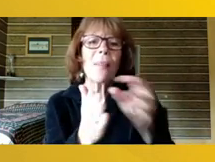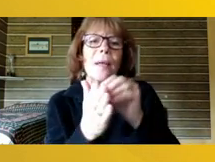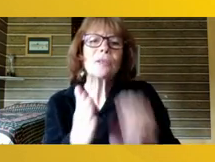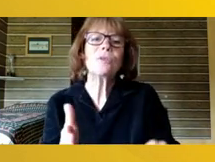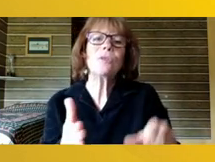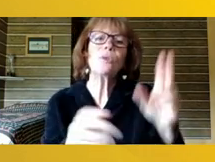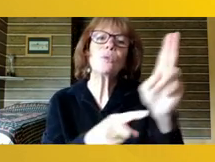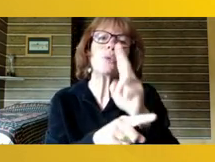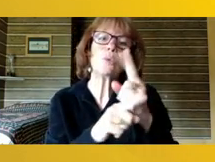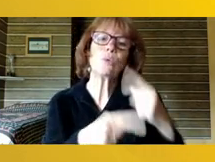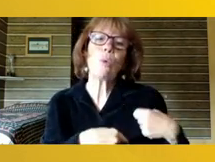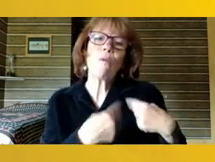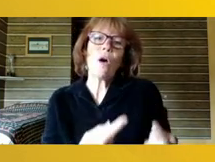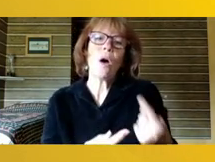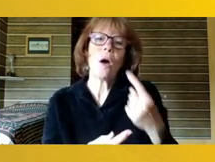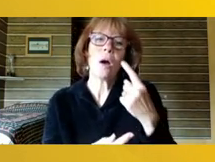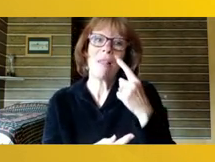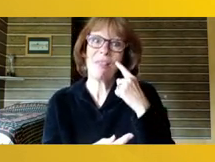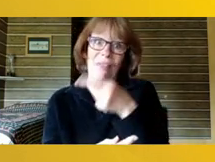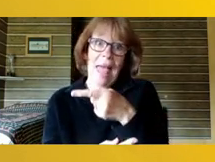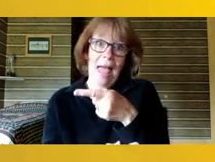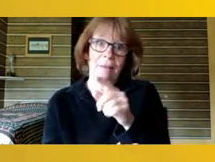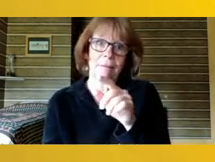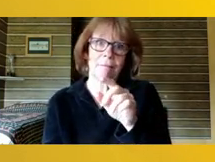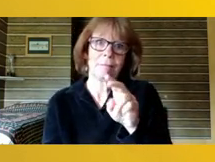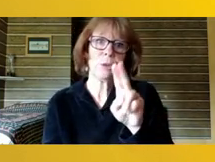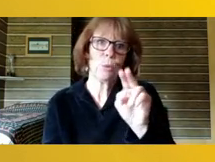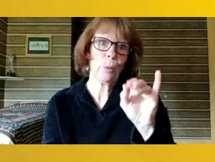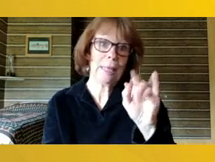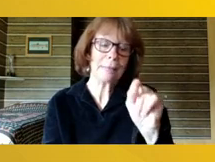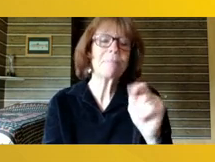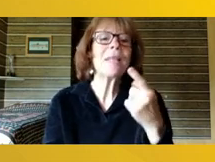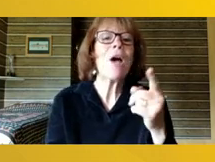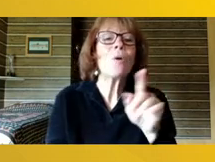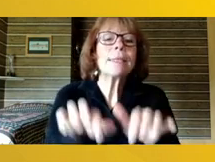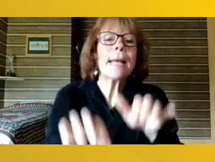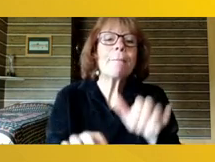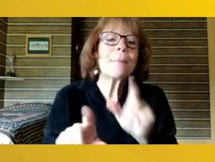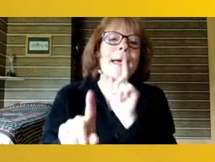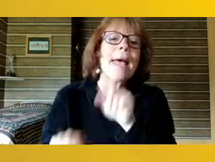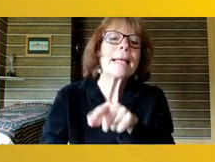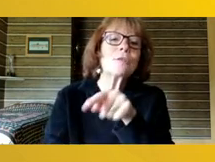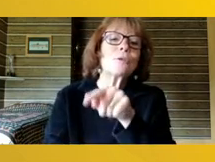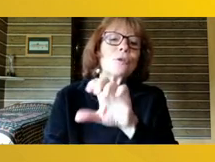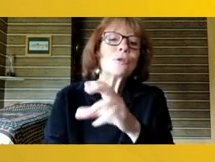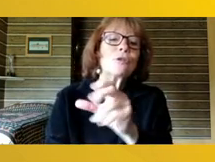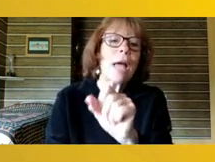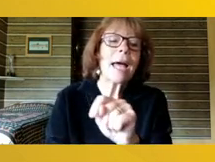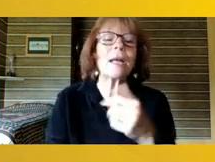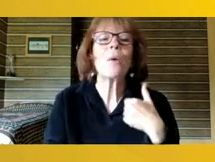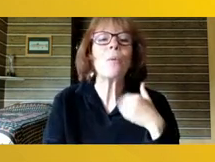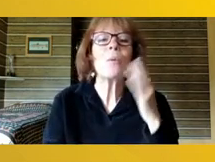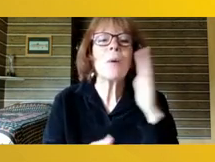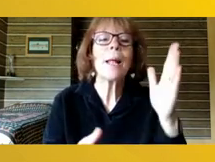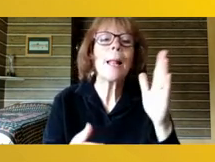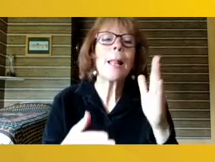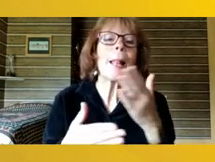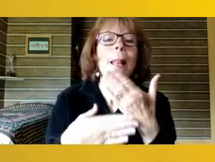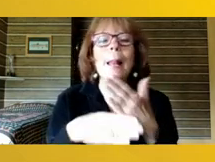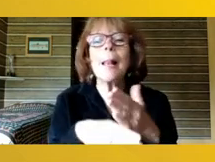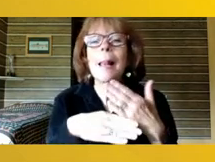far in the unit? So go ahead and put your answers in the chat and we will review the answers shared in a